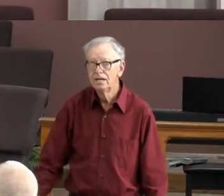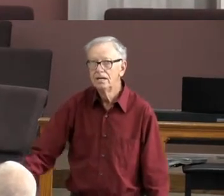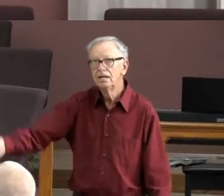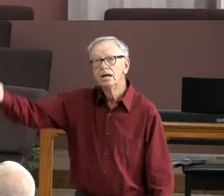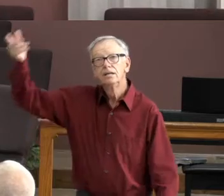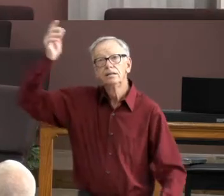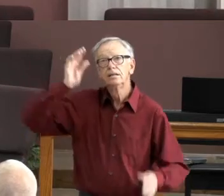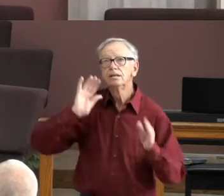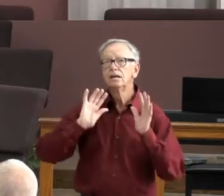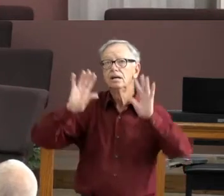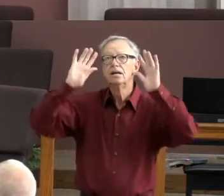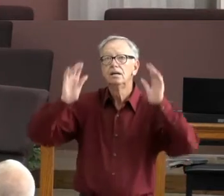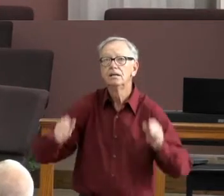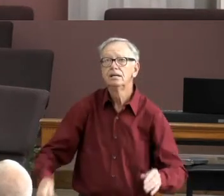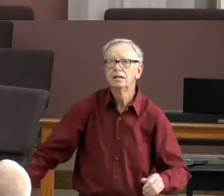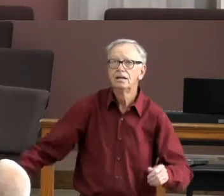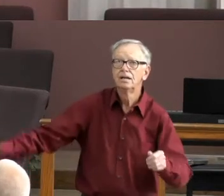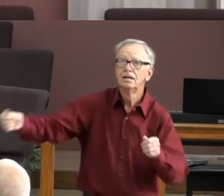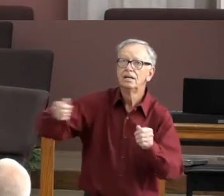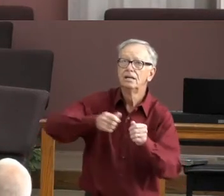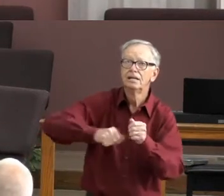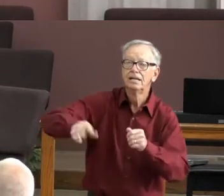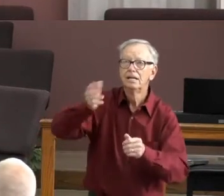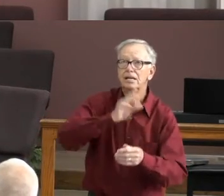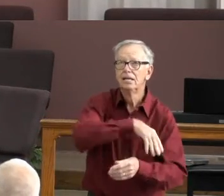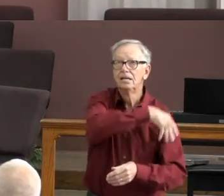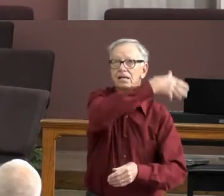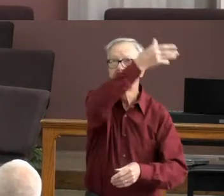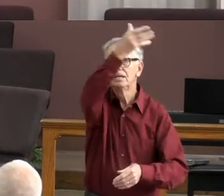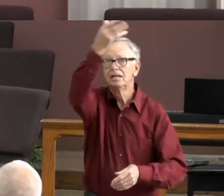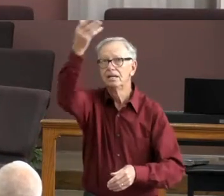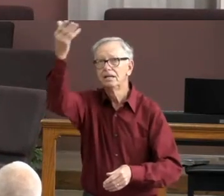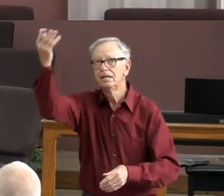God of wonders beyond our galaxy.